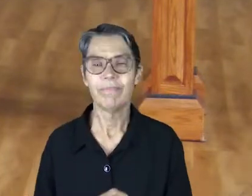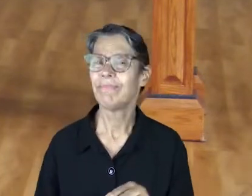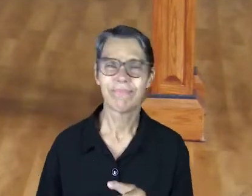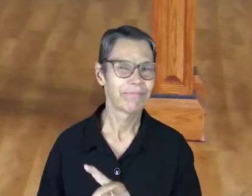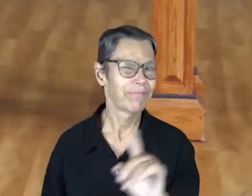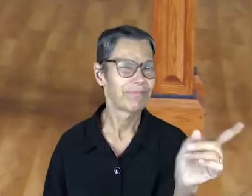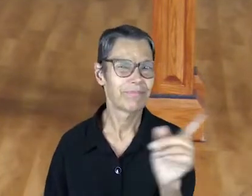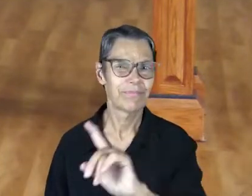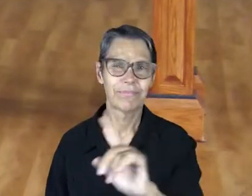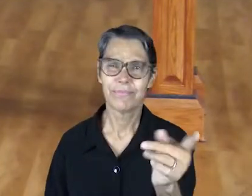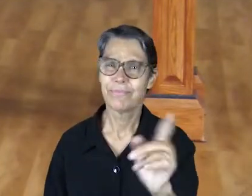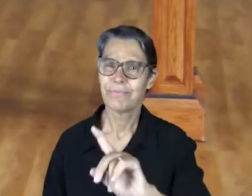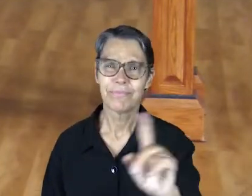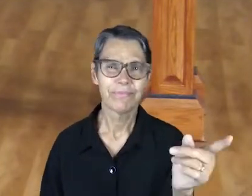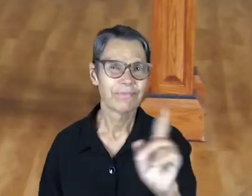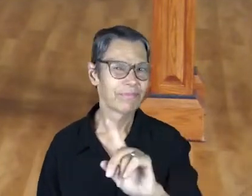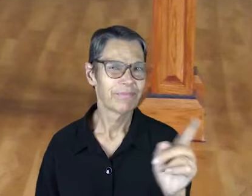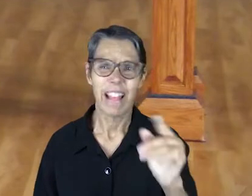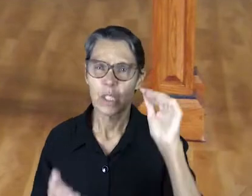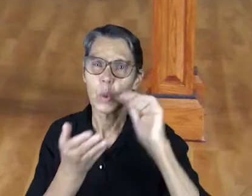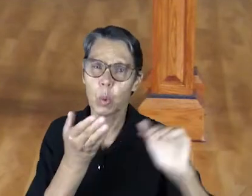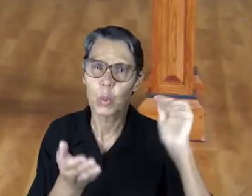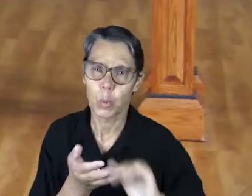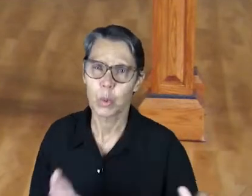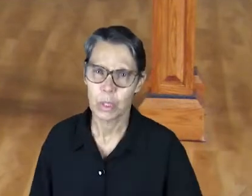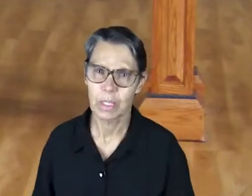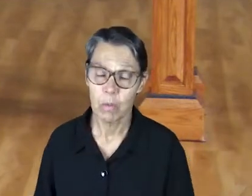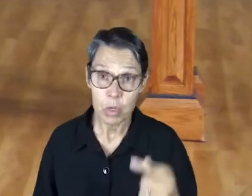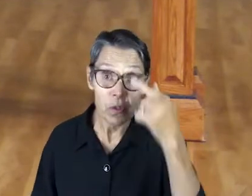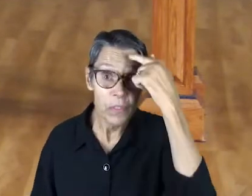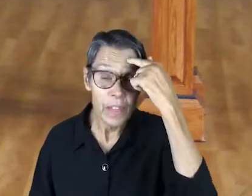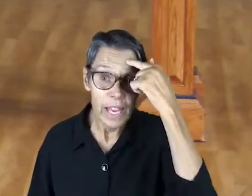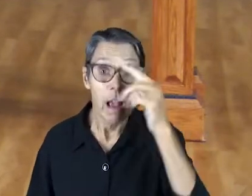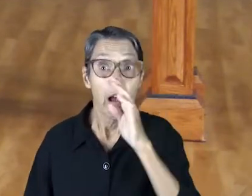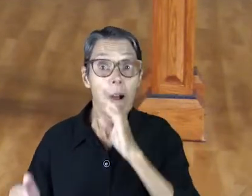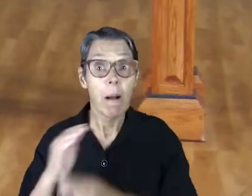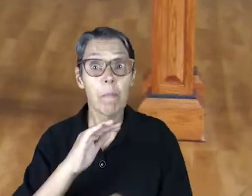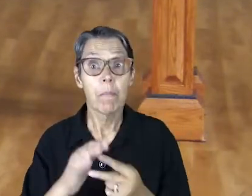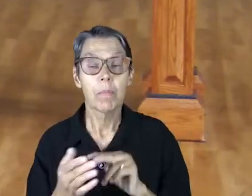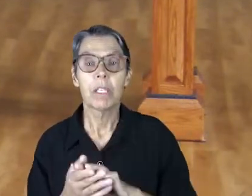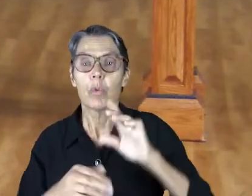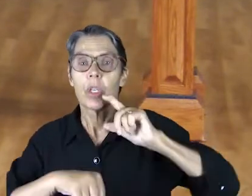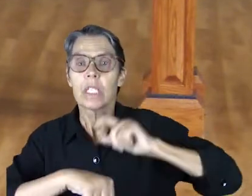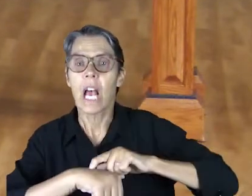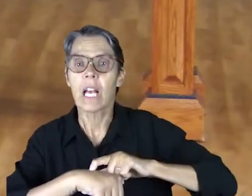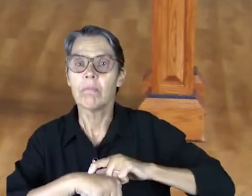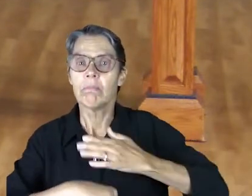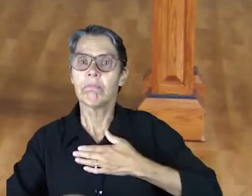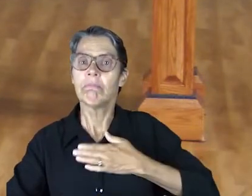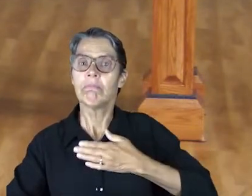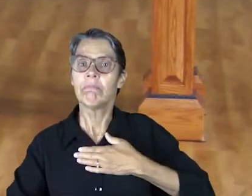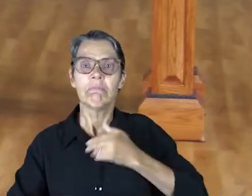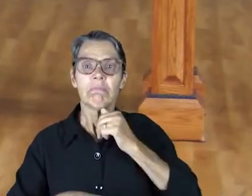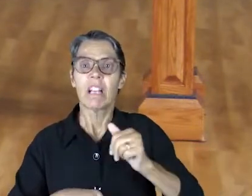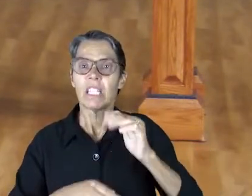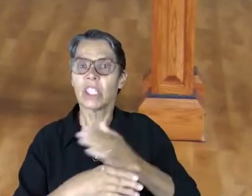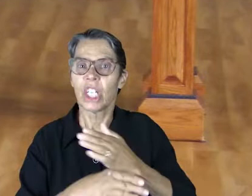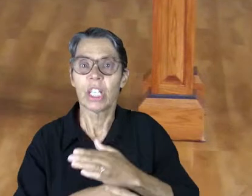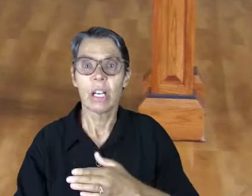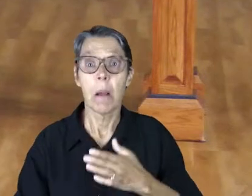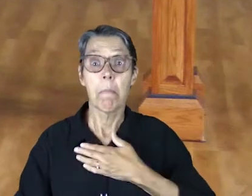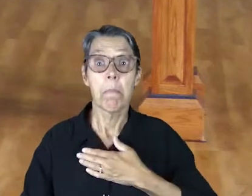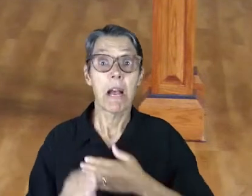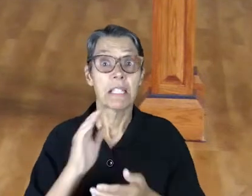Because you see, when we believe it's being humble to keep our gifts to ourselves, to keep our time to